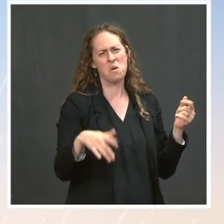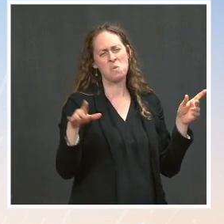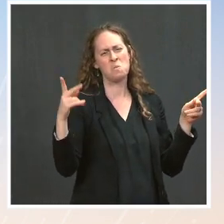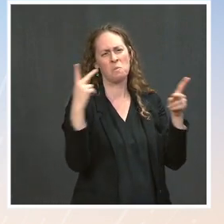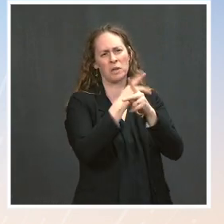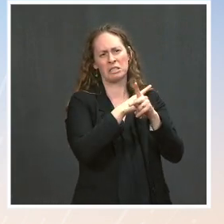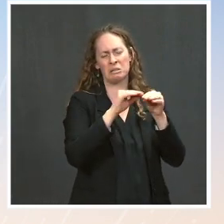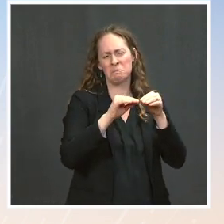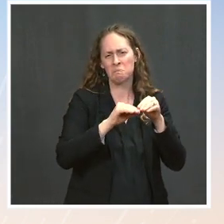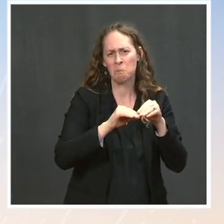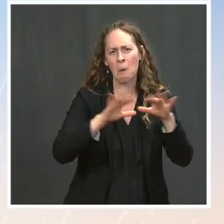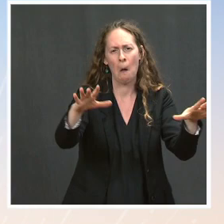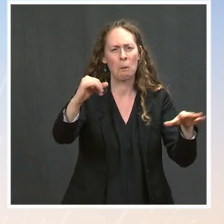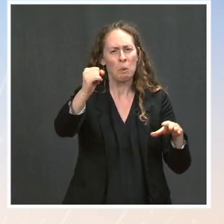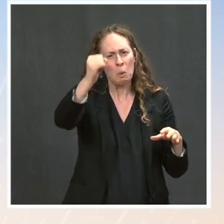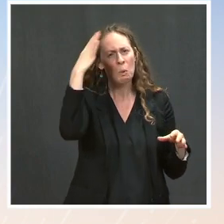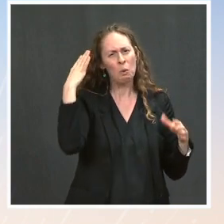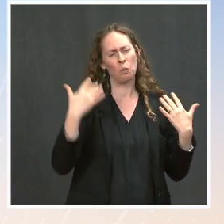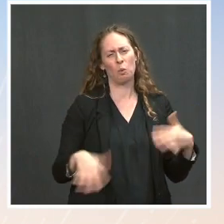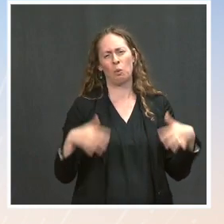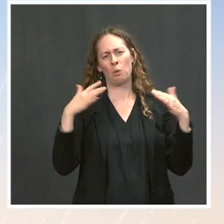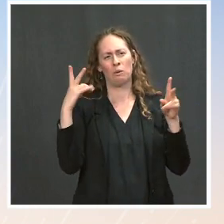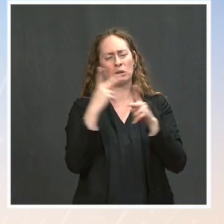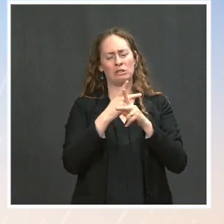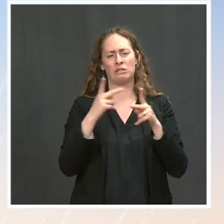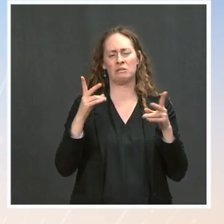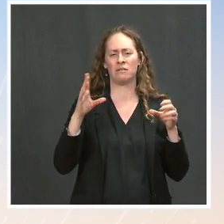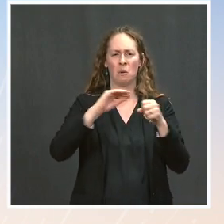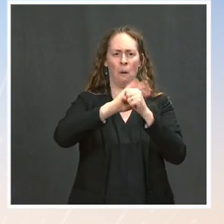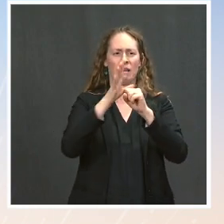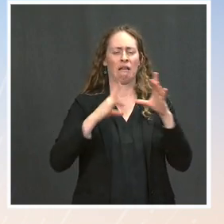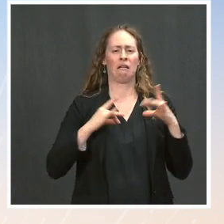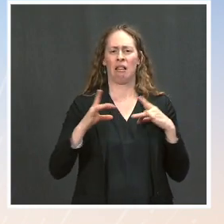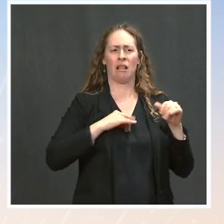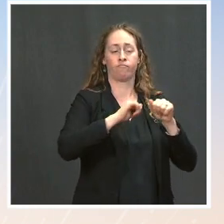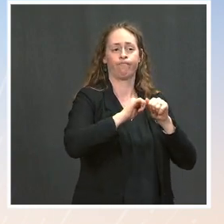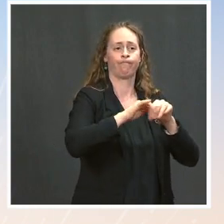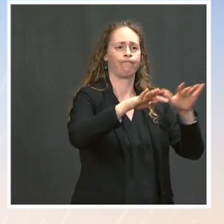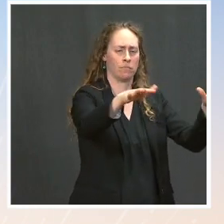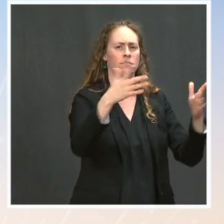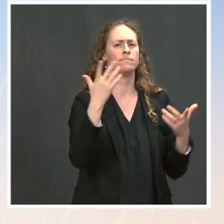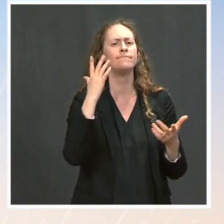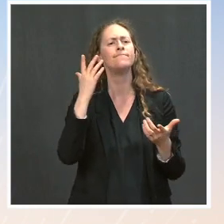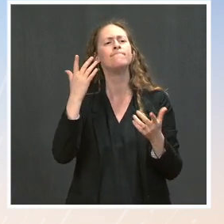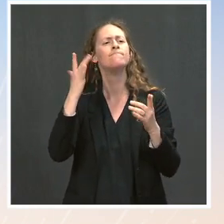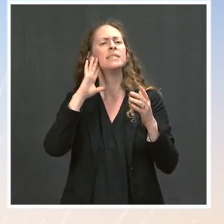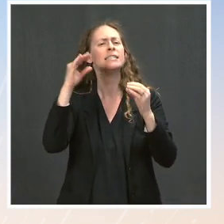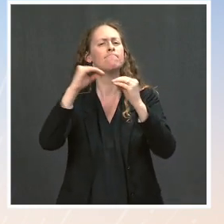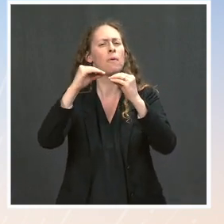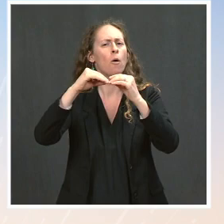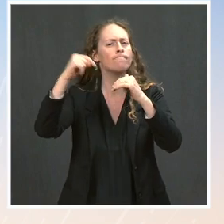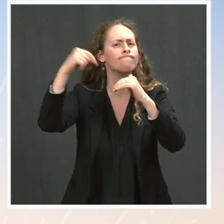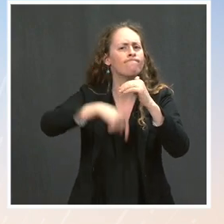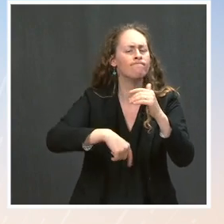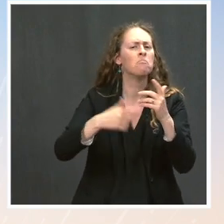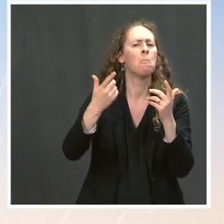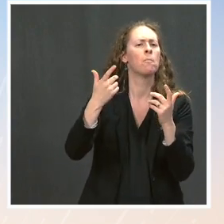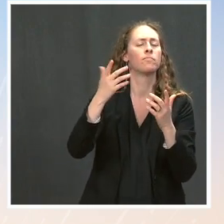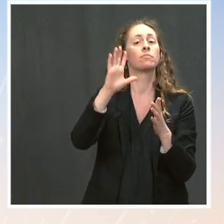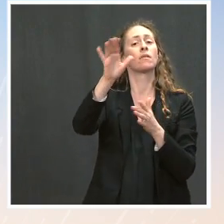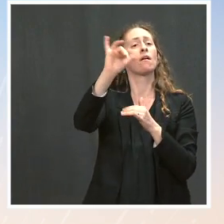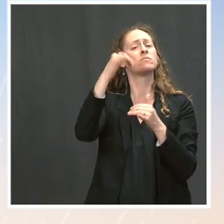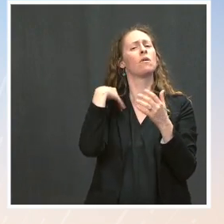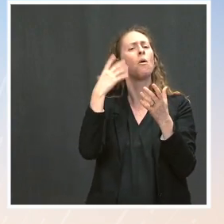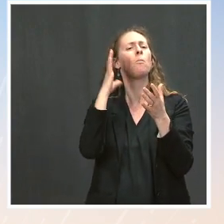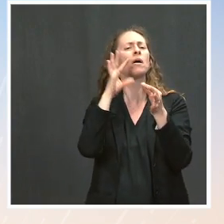COVID-19 cases. In response, we have provided, and let me give you more of a specific update, and I will also note for you that there'll be an additional call later